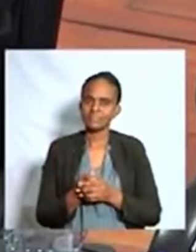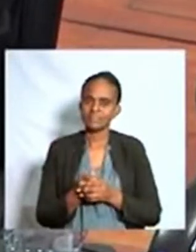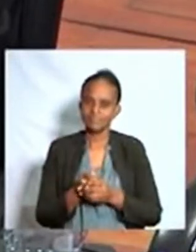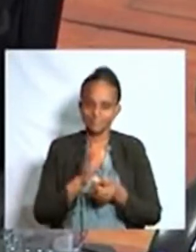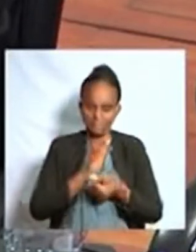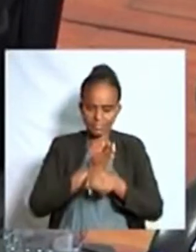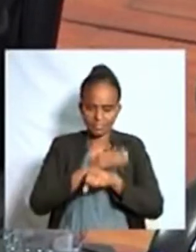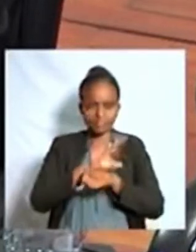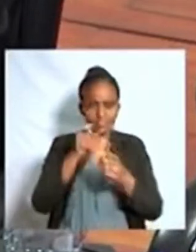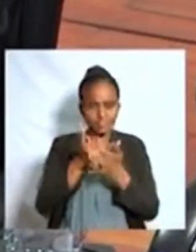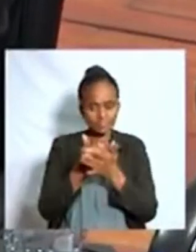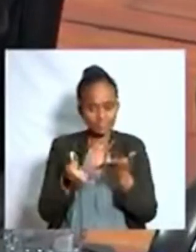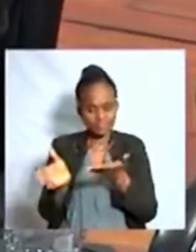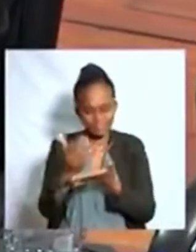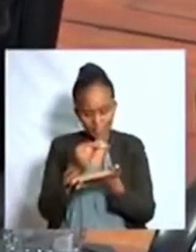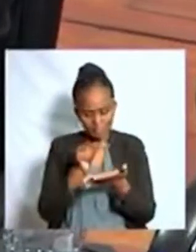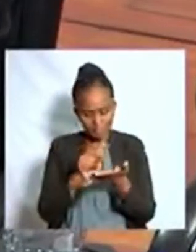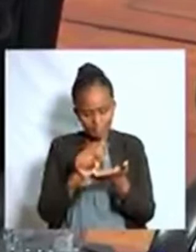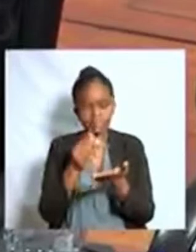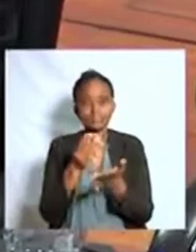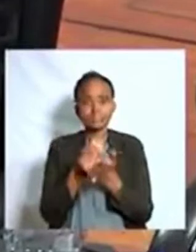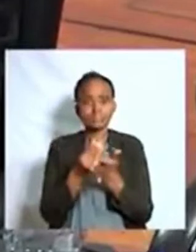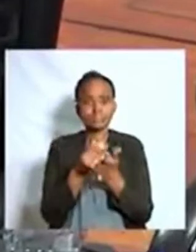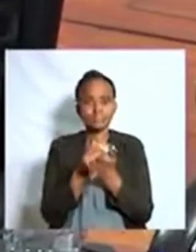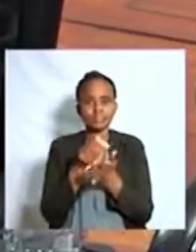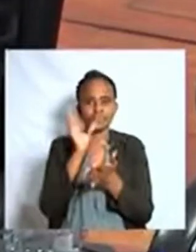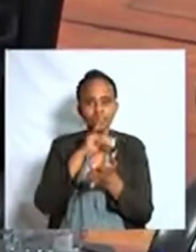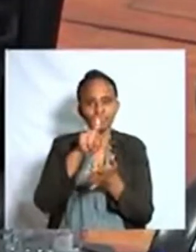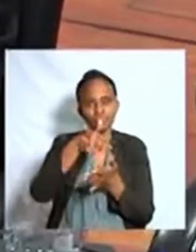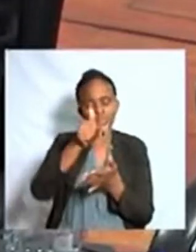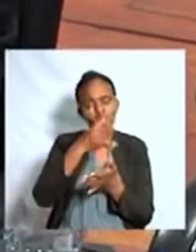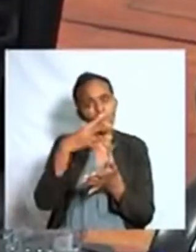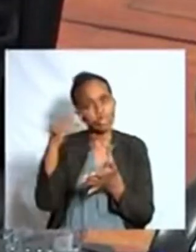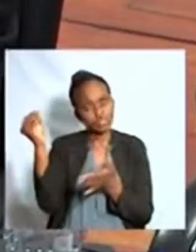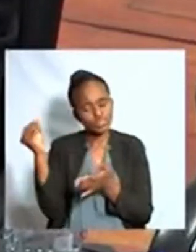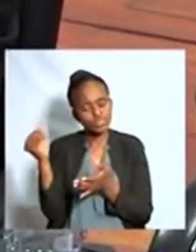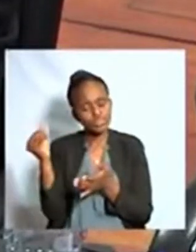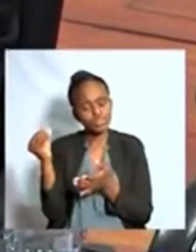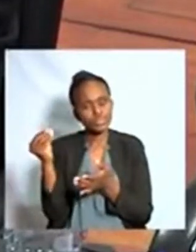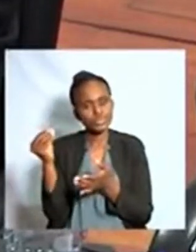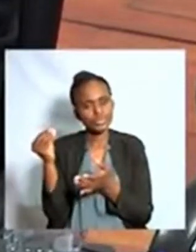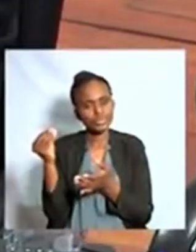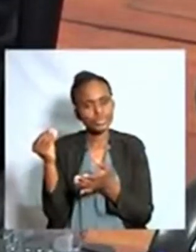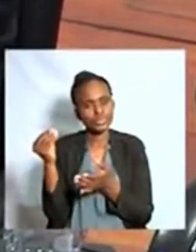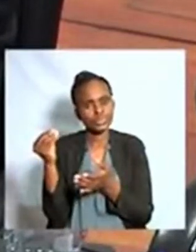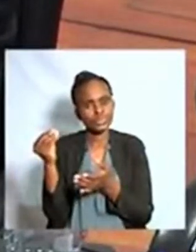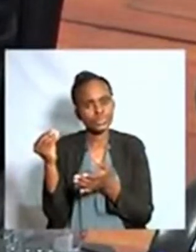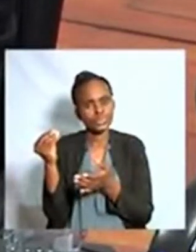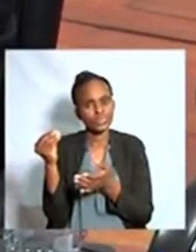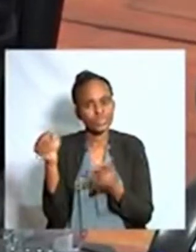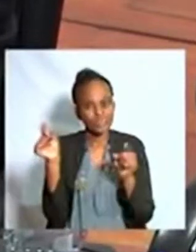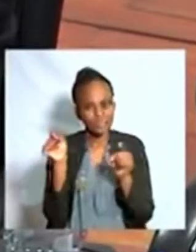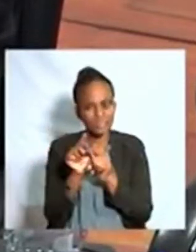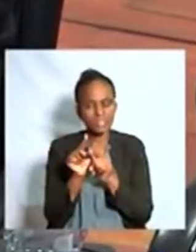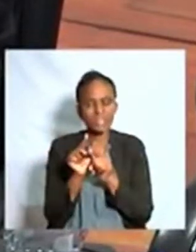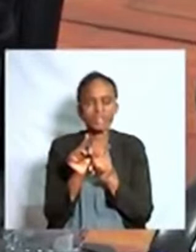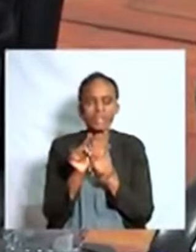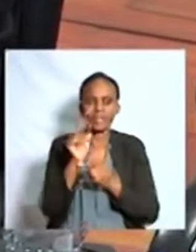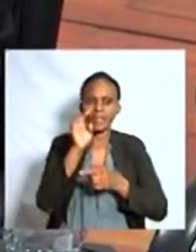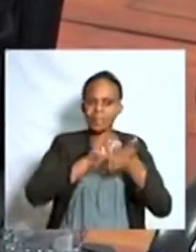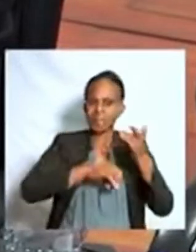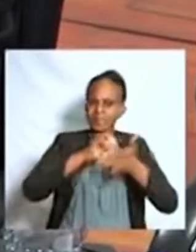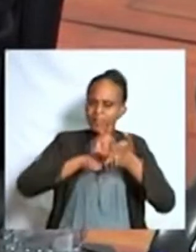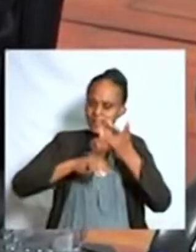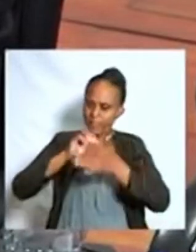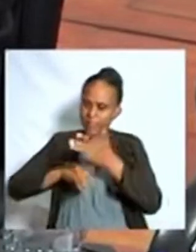after correcting this amount, you went and used the money for